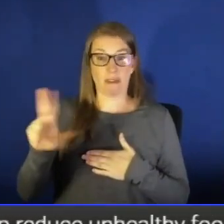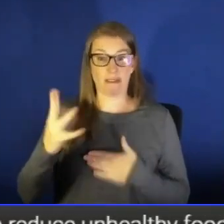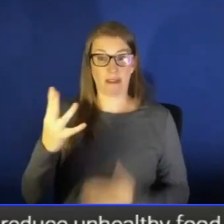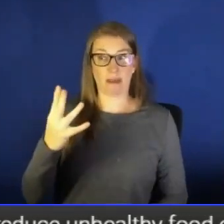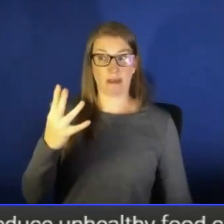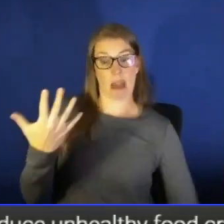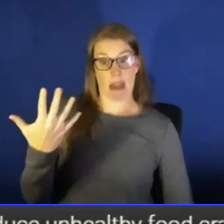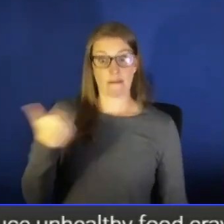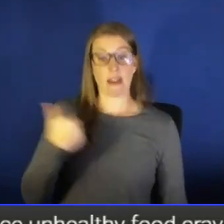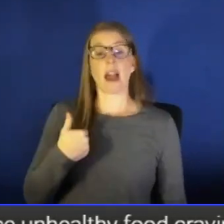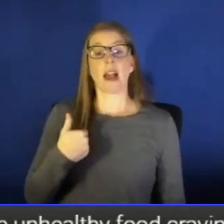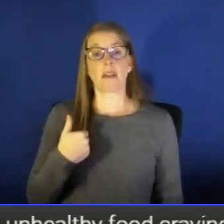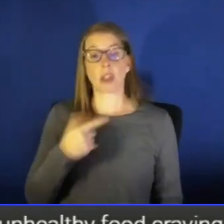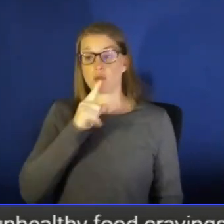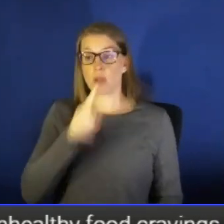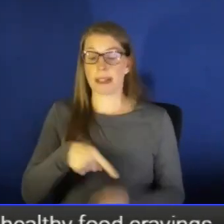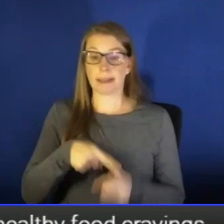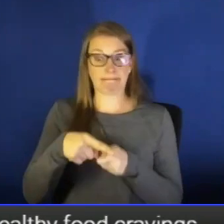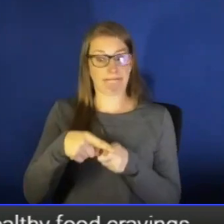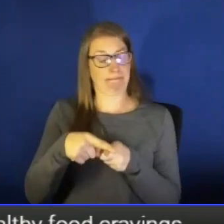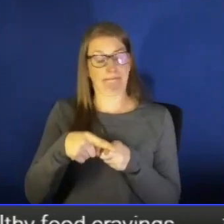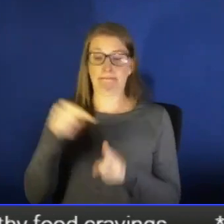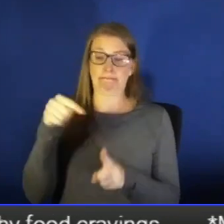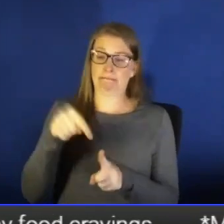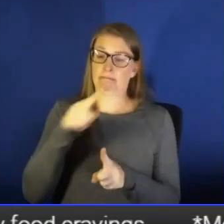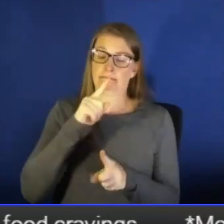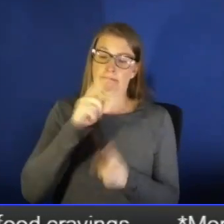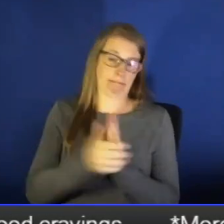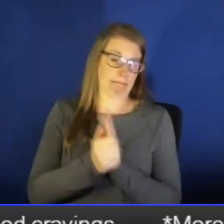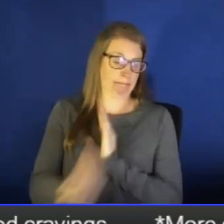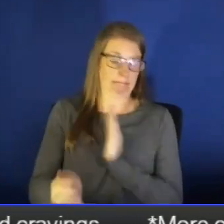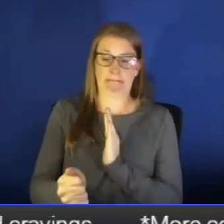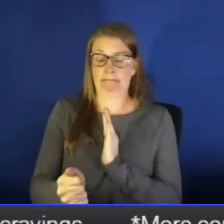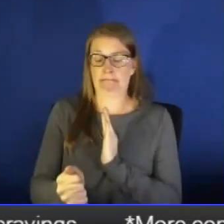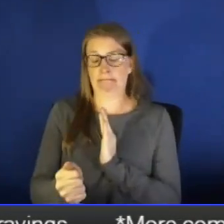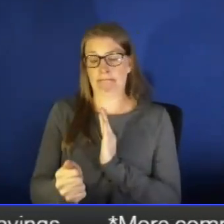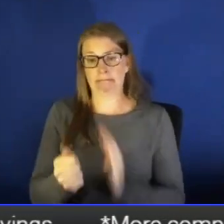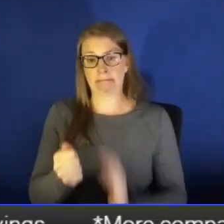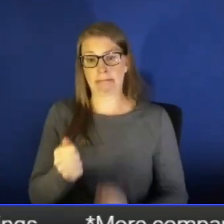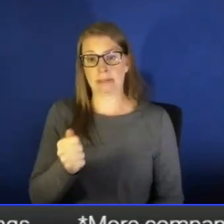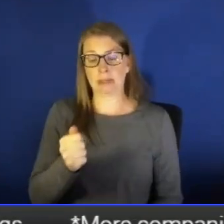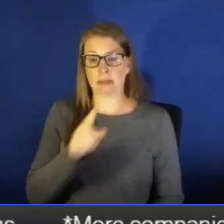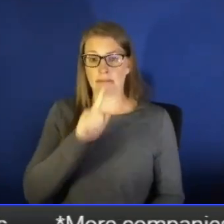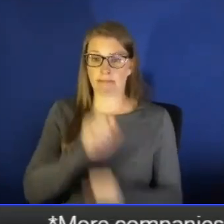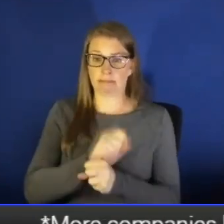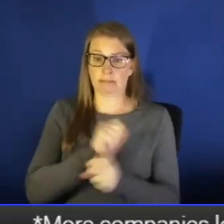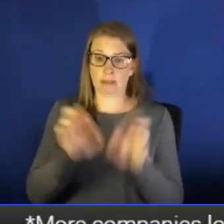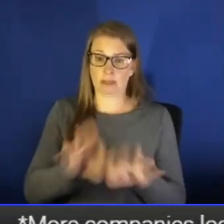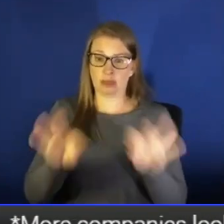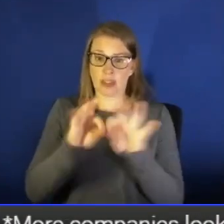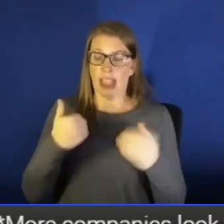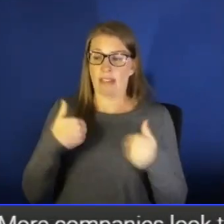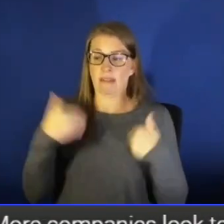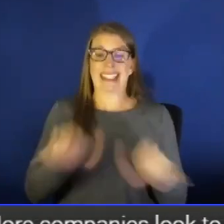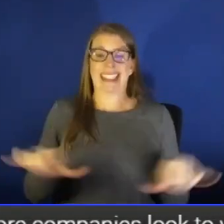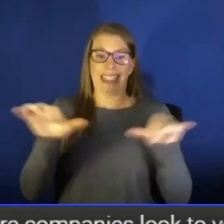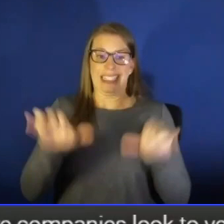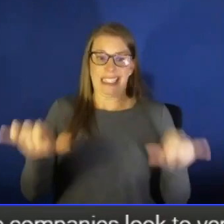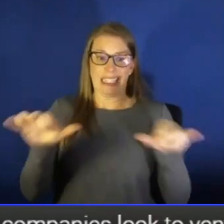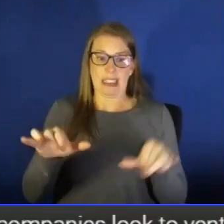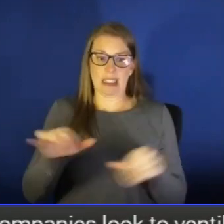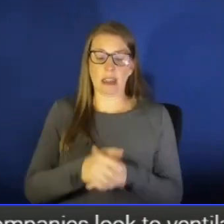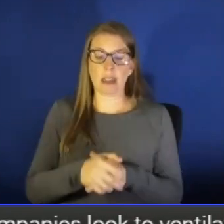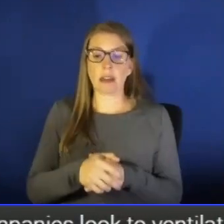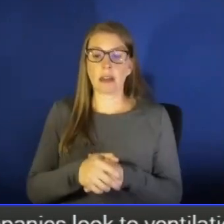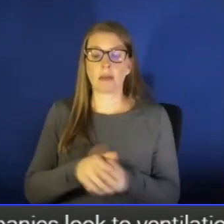They've really specialized in this. They're really good, and it's really important to have a lot of consistency. So the reports read the same